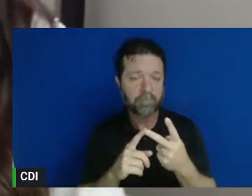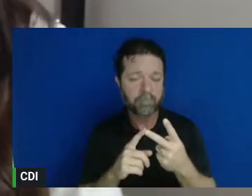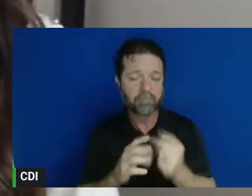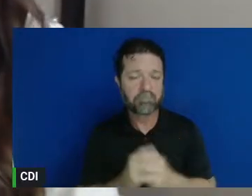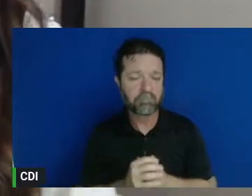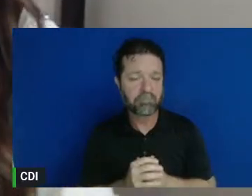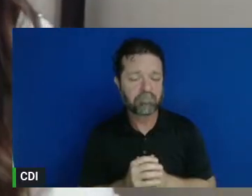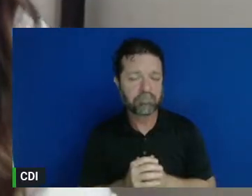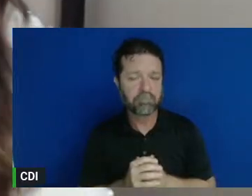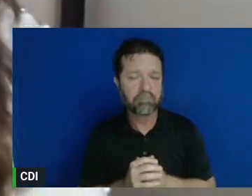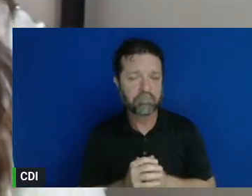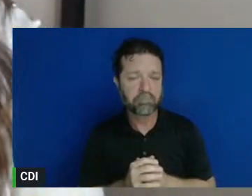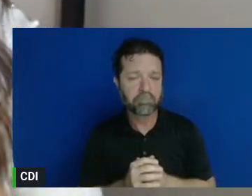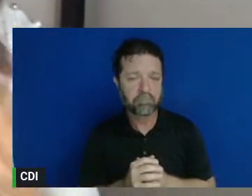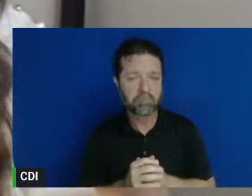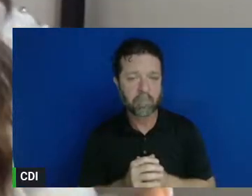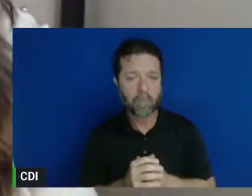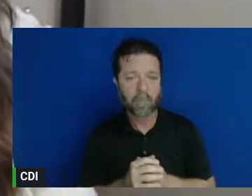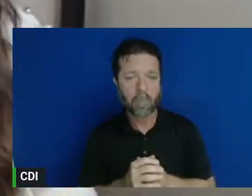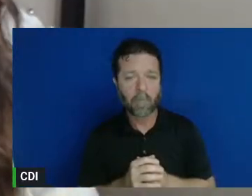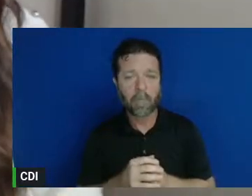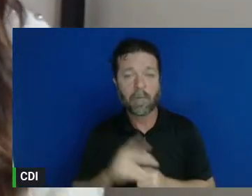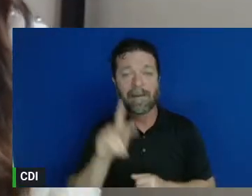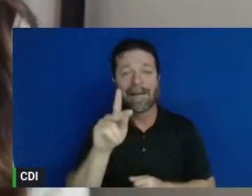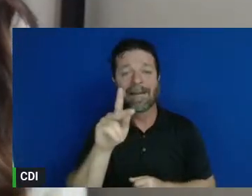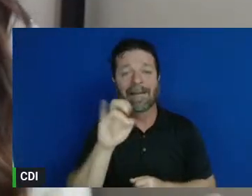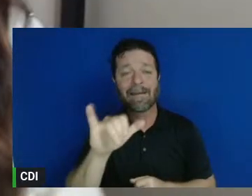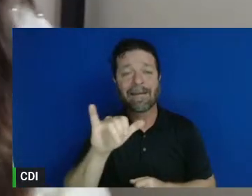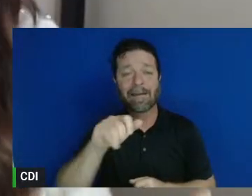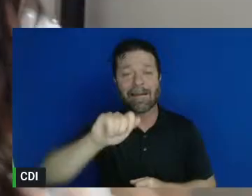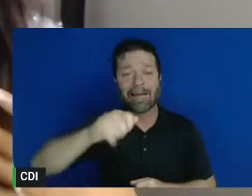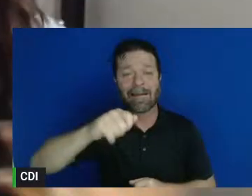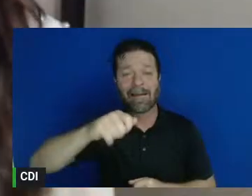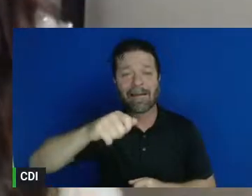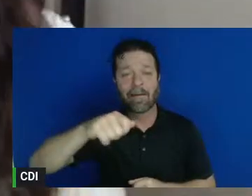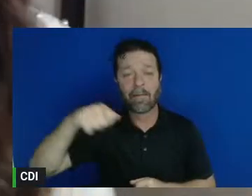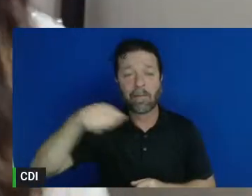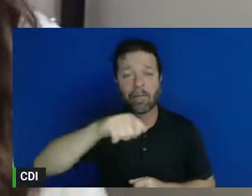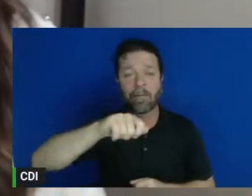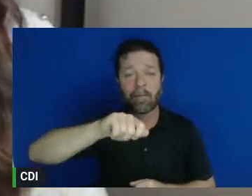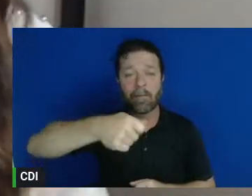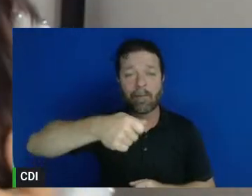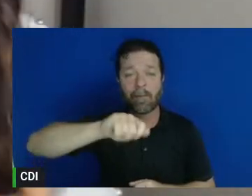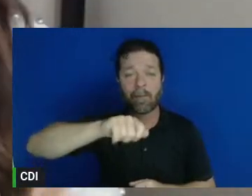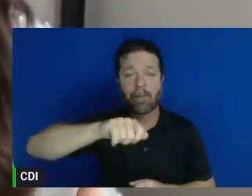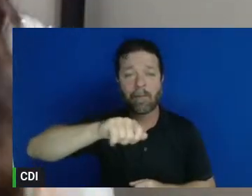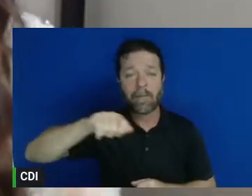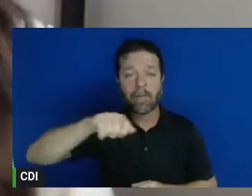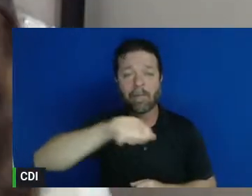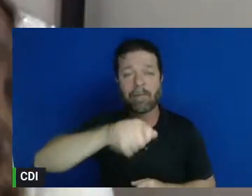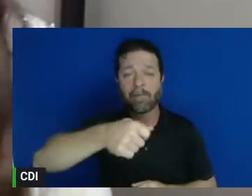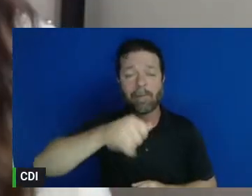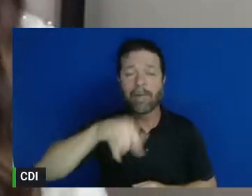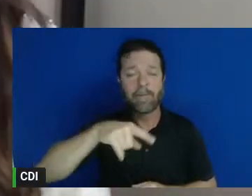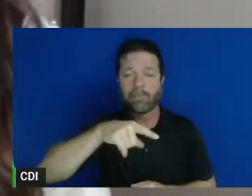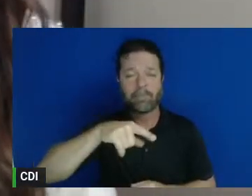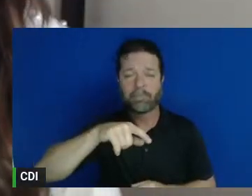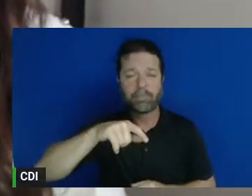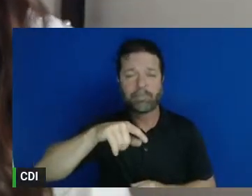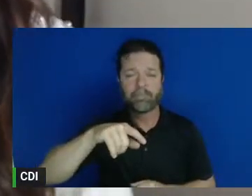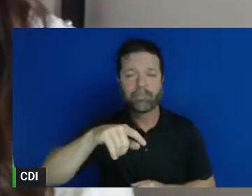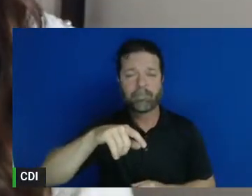key locks, or combination locks, just because, what if there's an emergency and you need to get out of the room